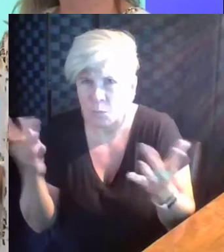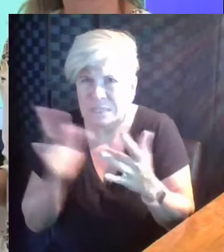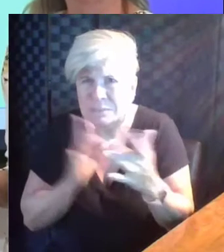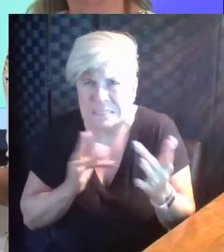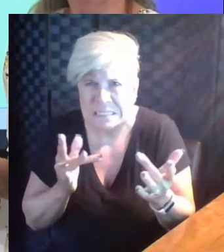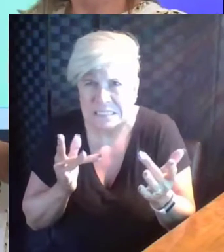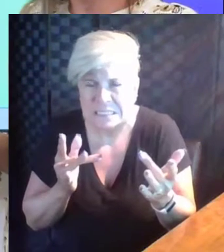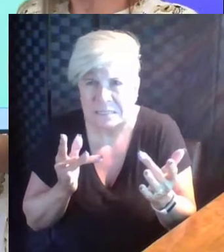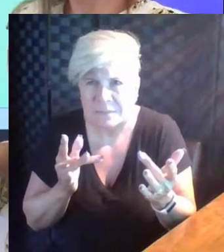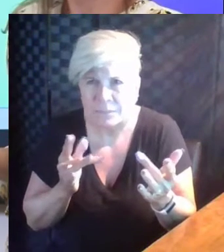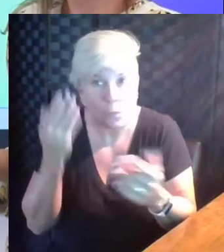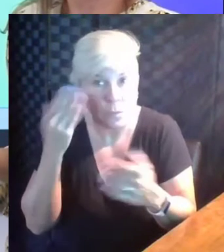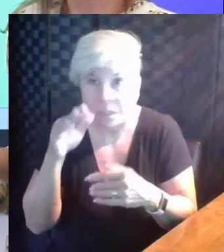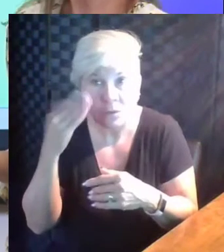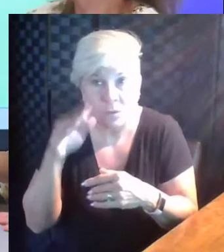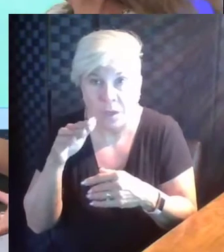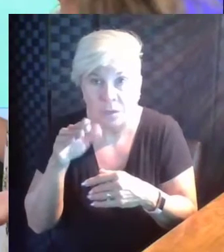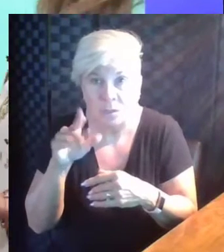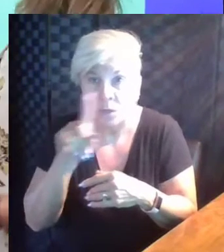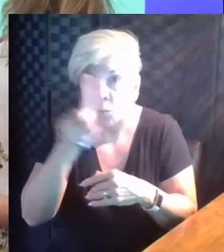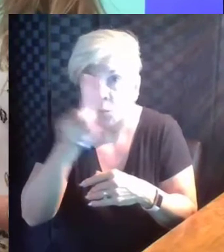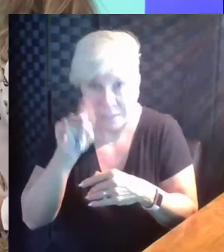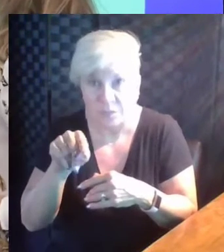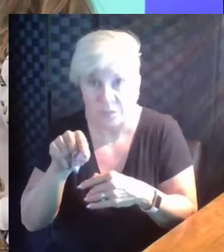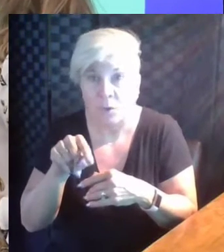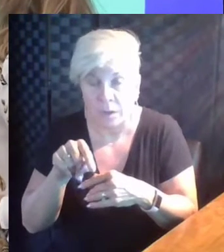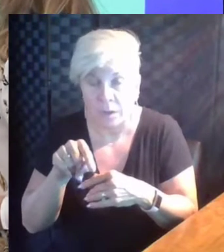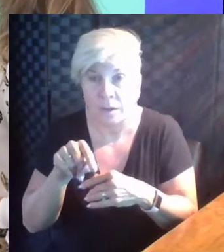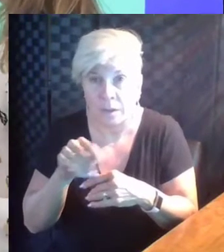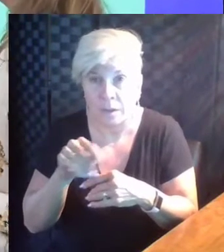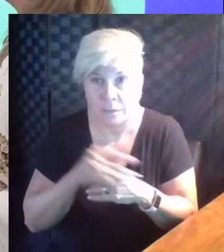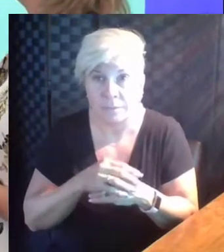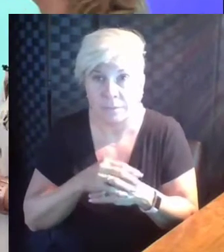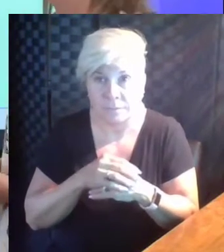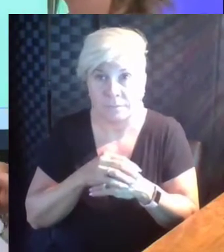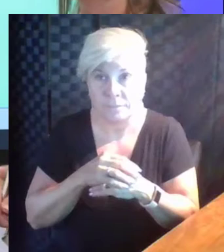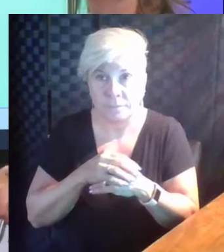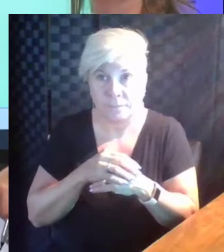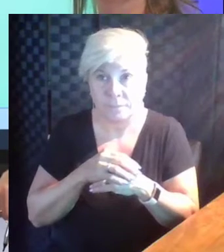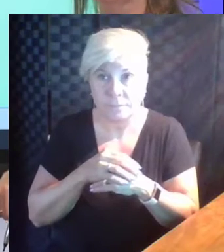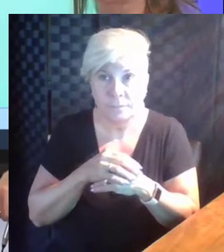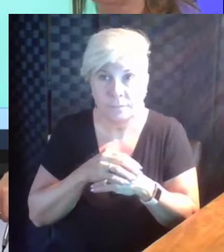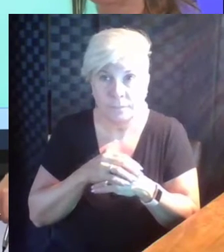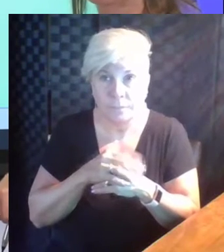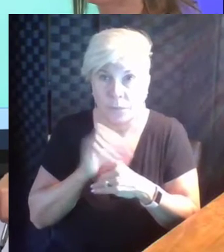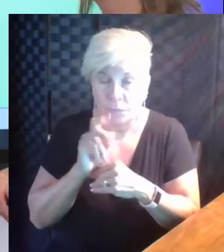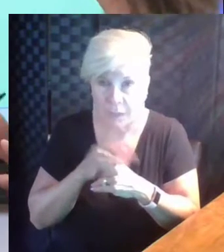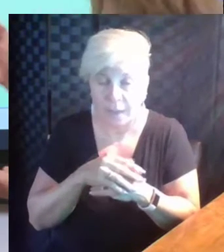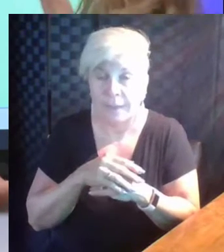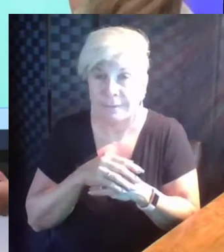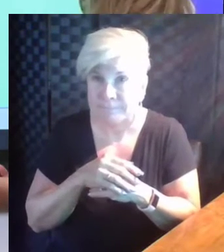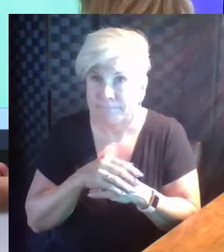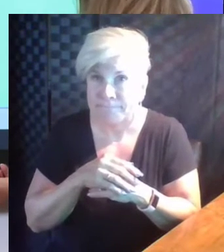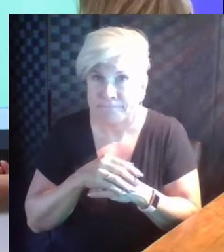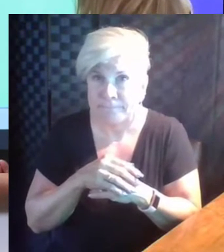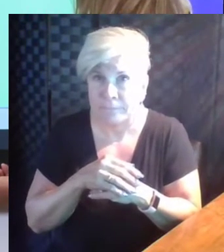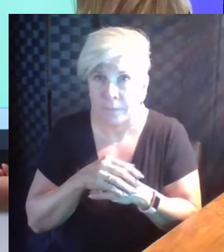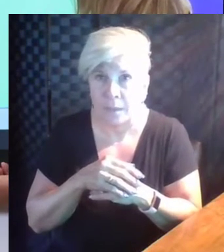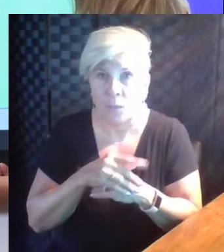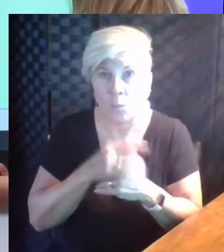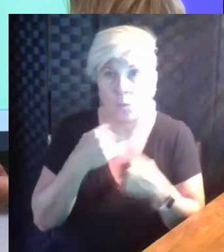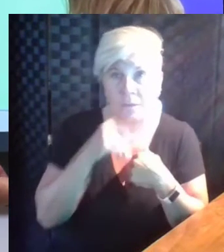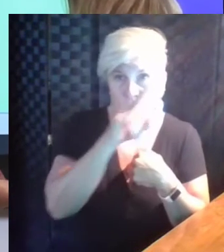missing? We don't know, do we? So we're going to put that question mark for that unknown number. Oh man. Well, now I know I